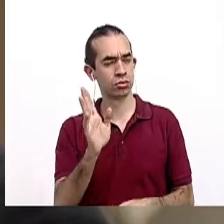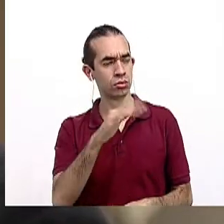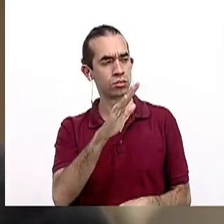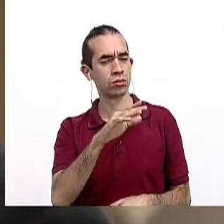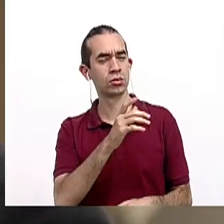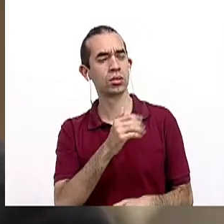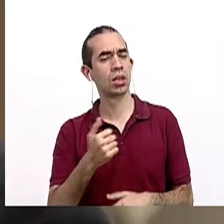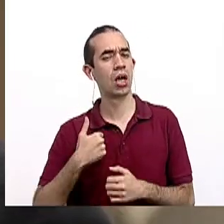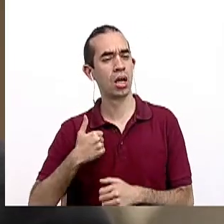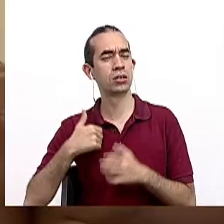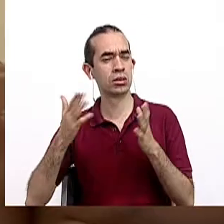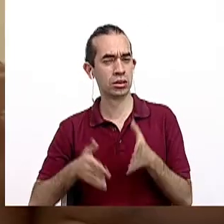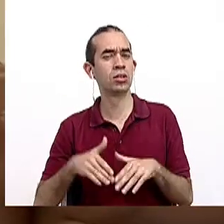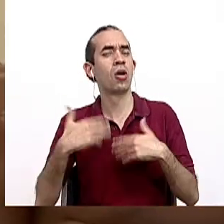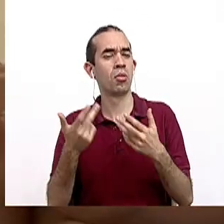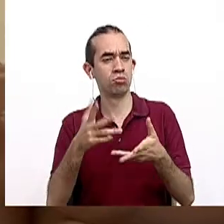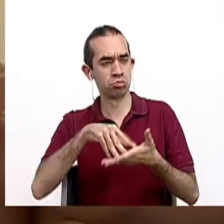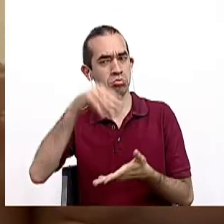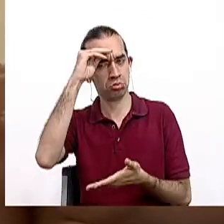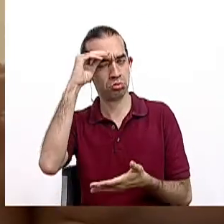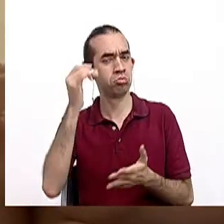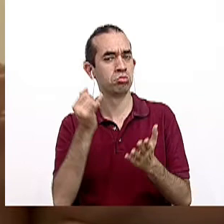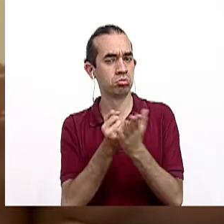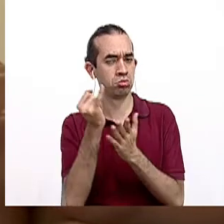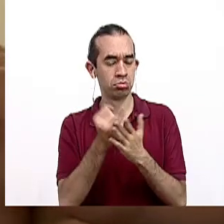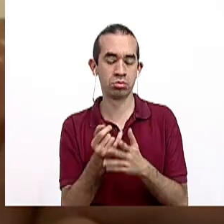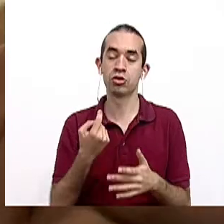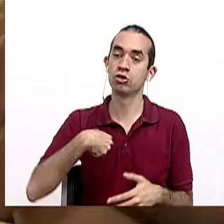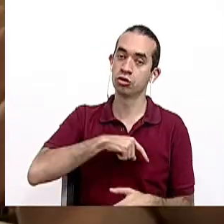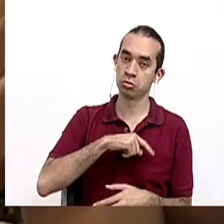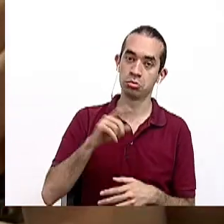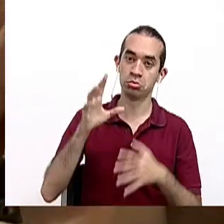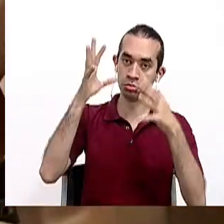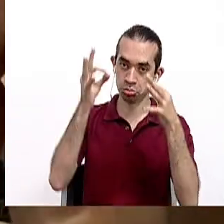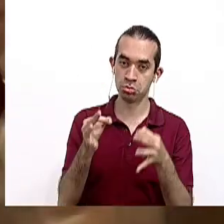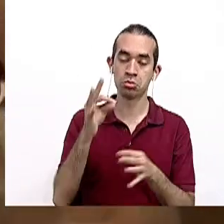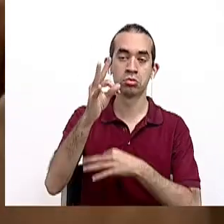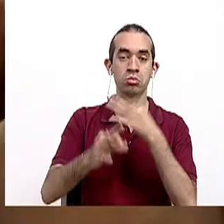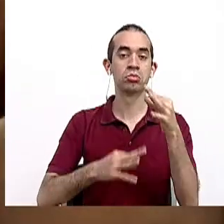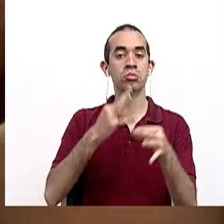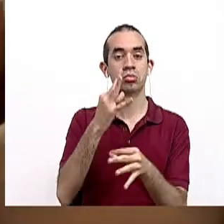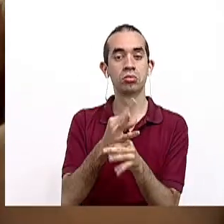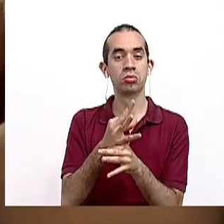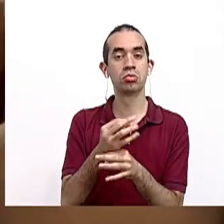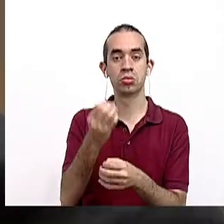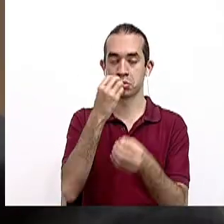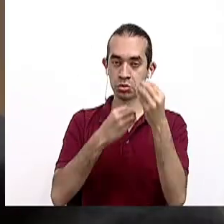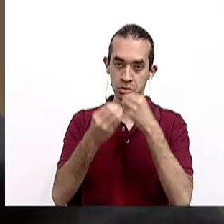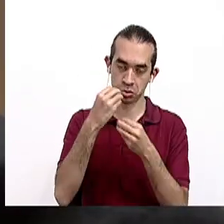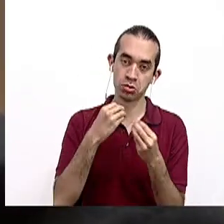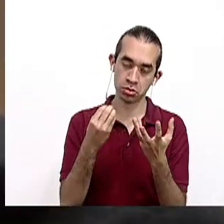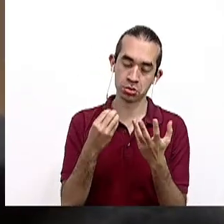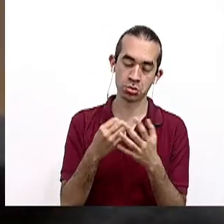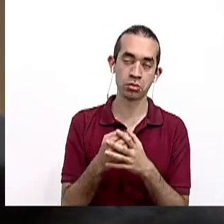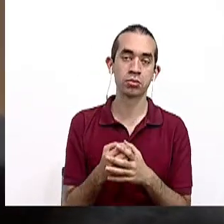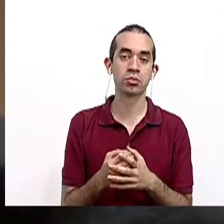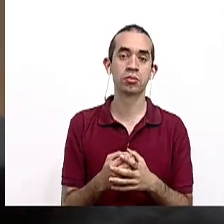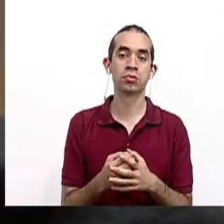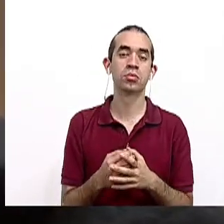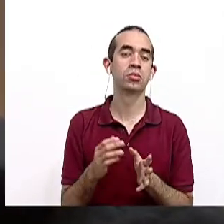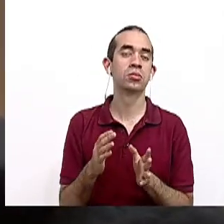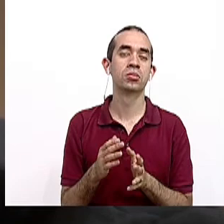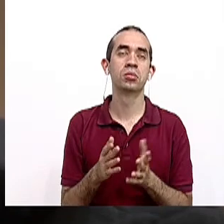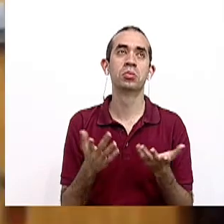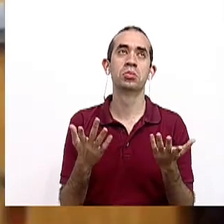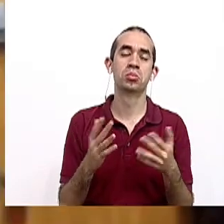study? We have a choice in terms of the type of food that we eat. So generally